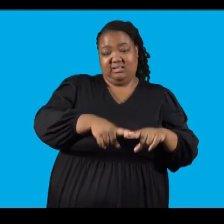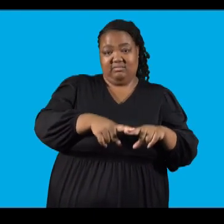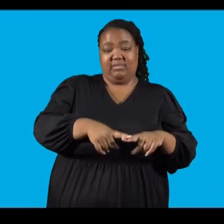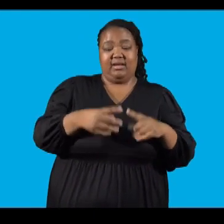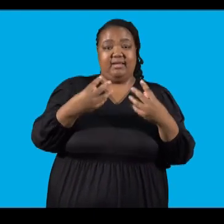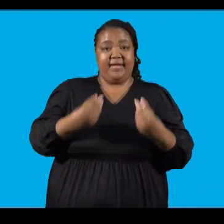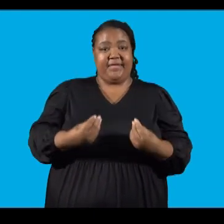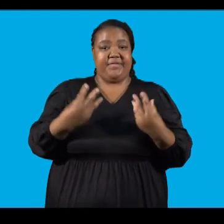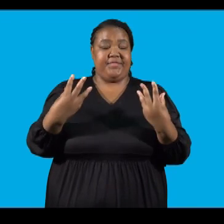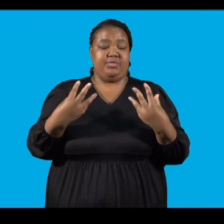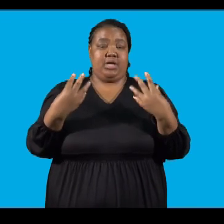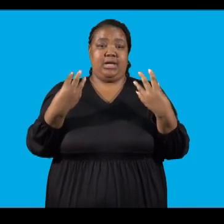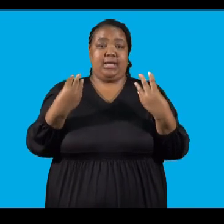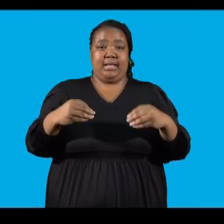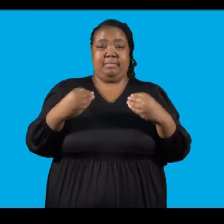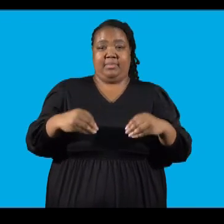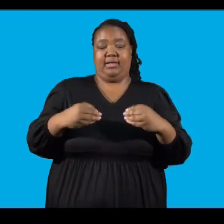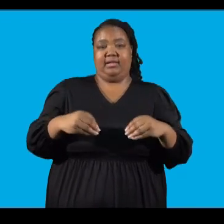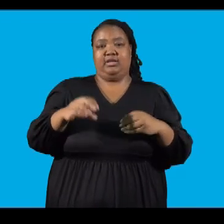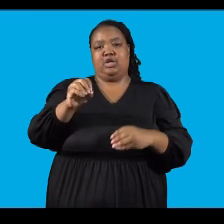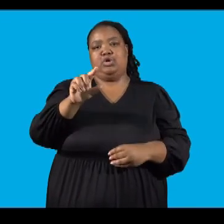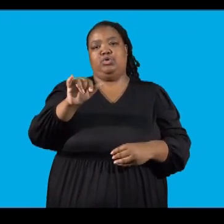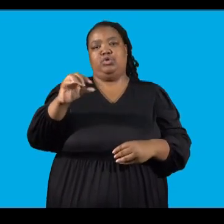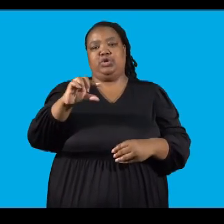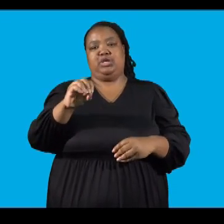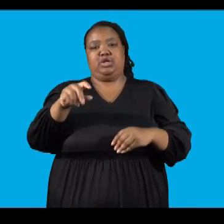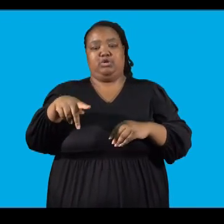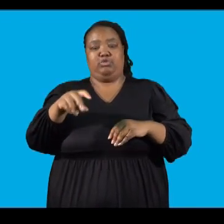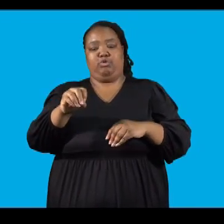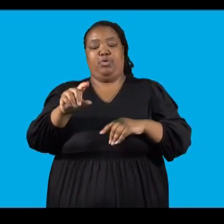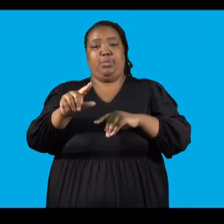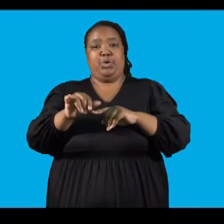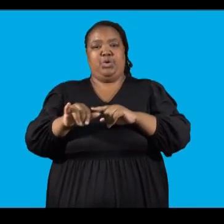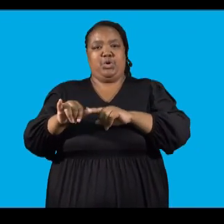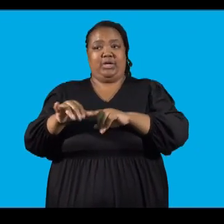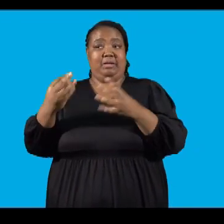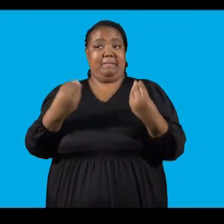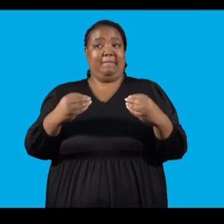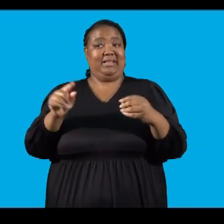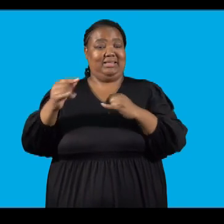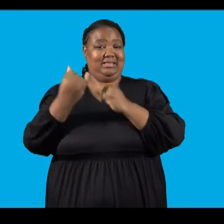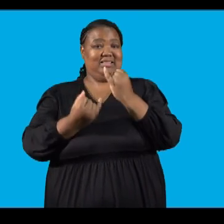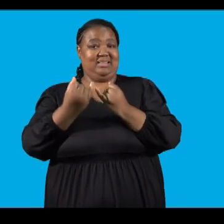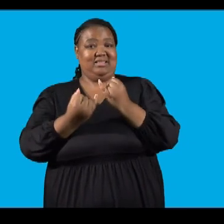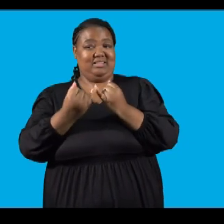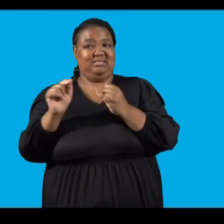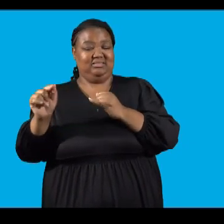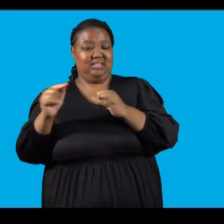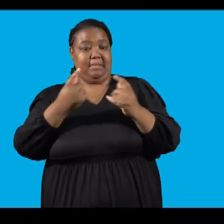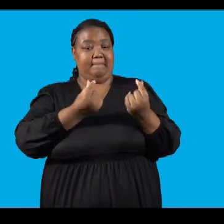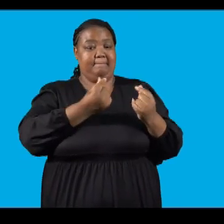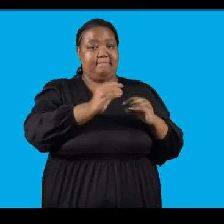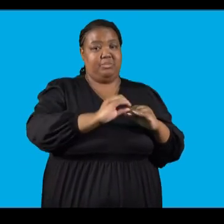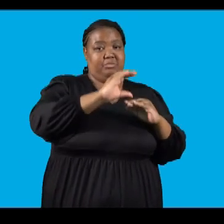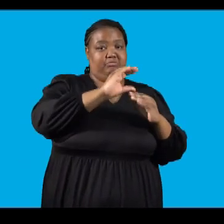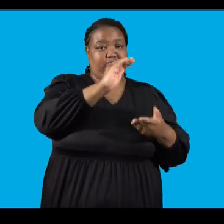Interdependence exists when firms in an oligopoly consider their rivals' reactions while